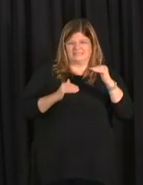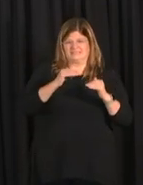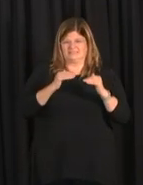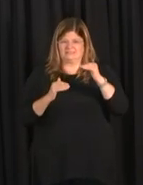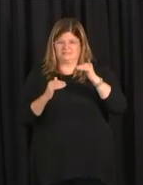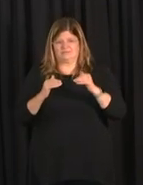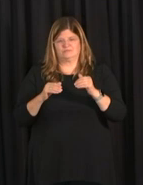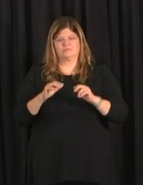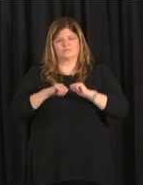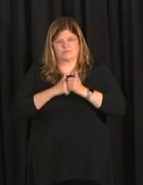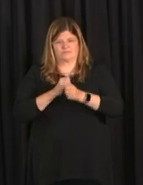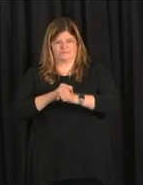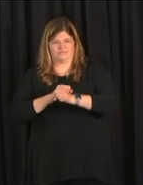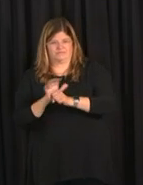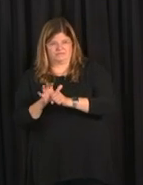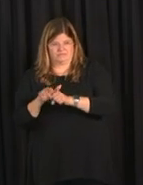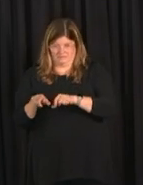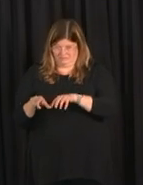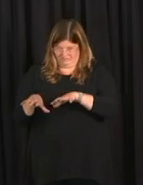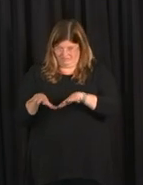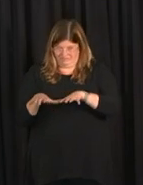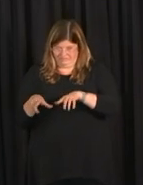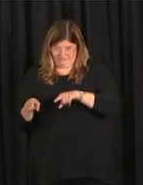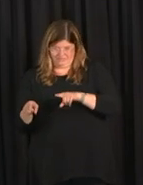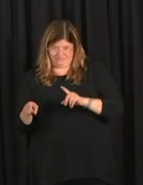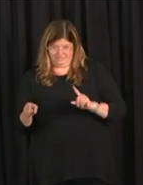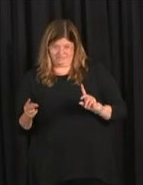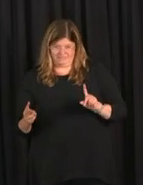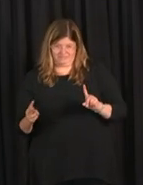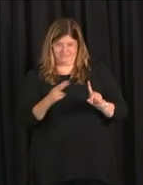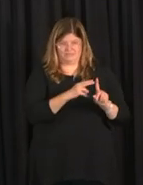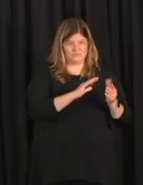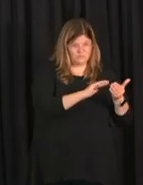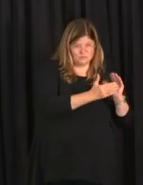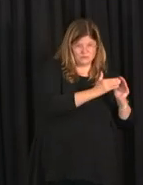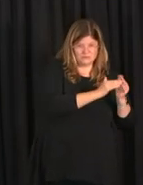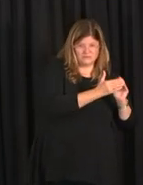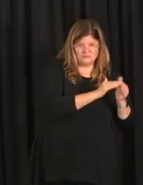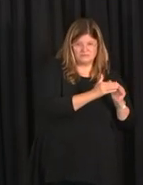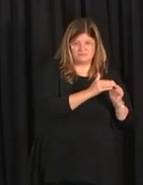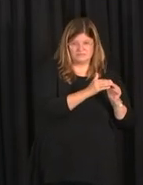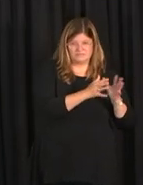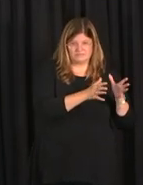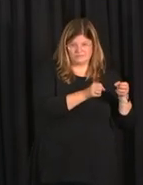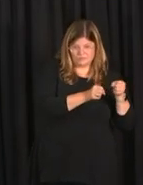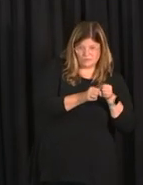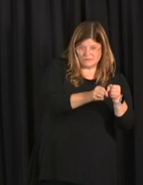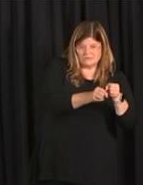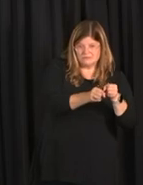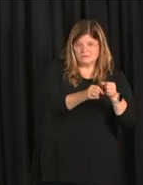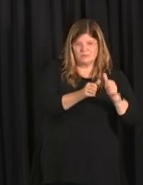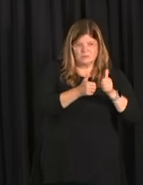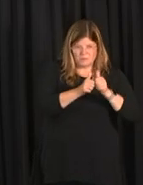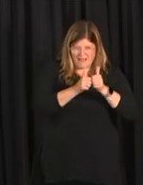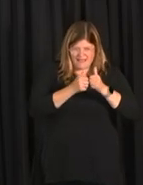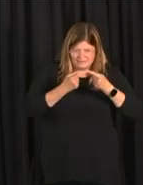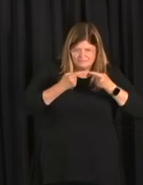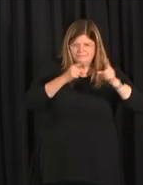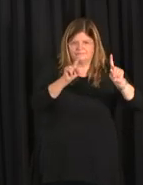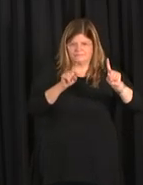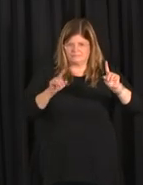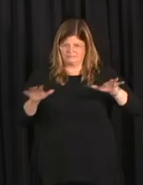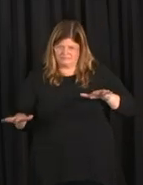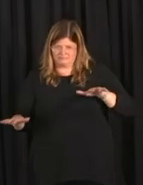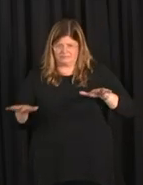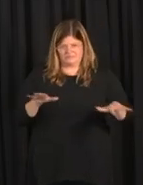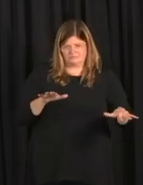the virus itself behaves as well as what community mitigation strategies are being the most effective in other communities.